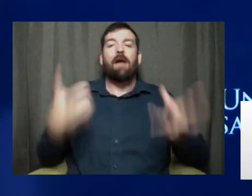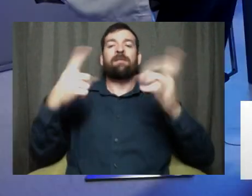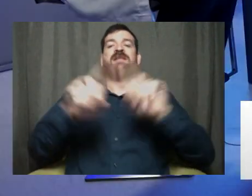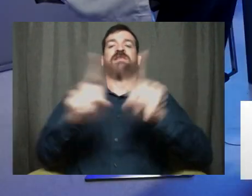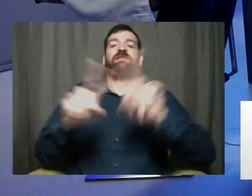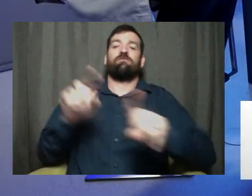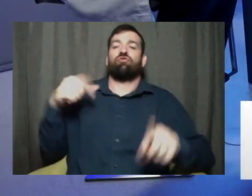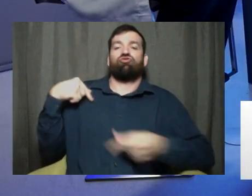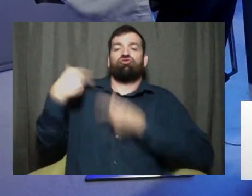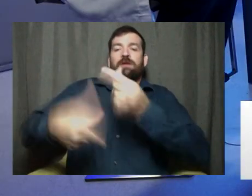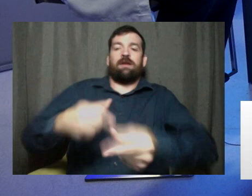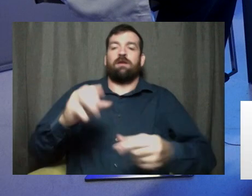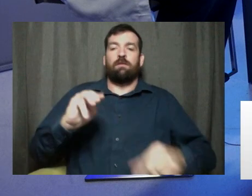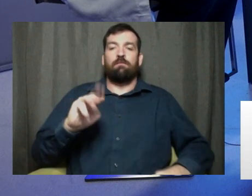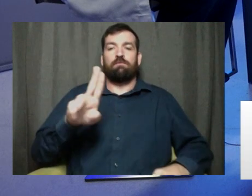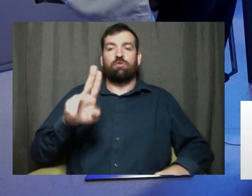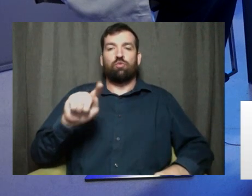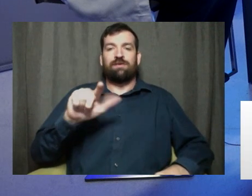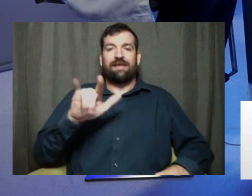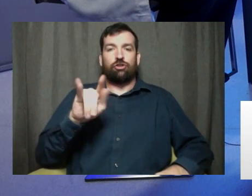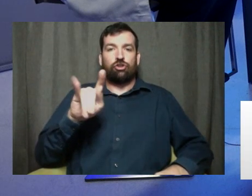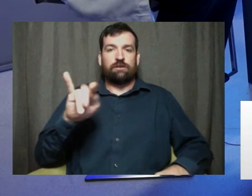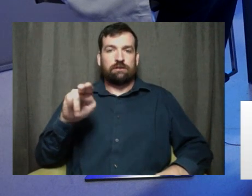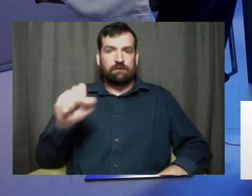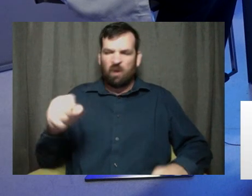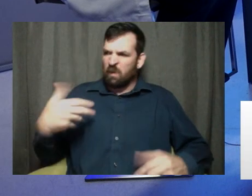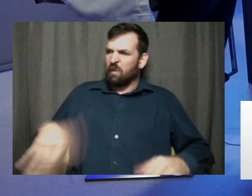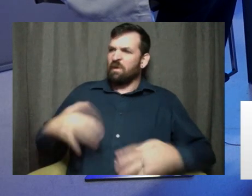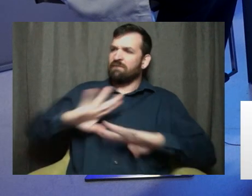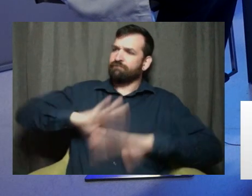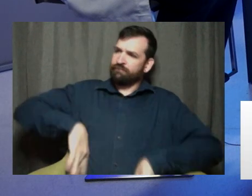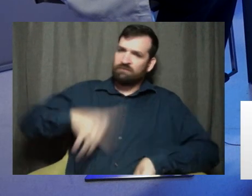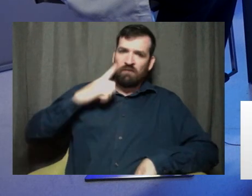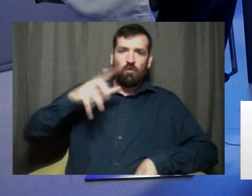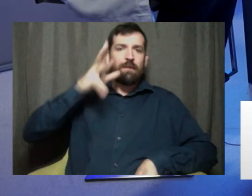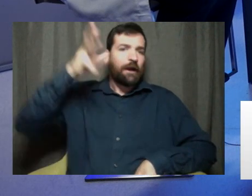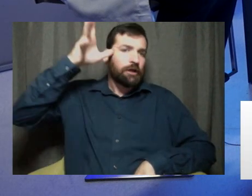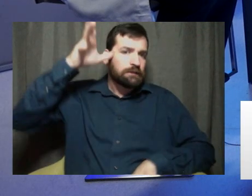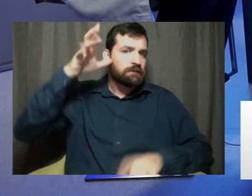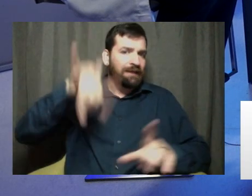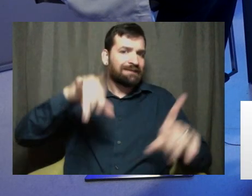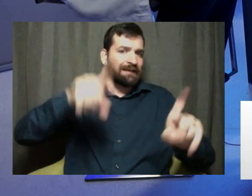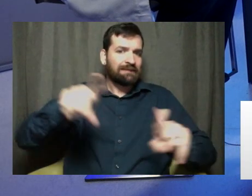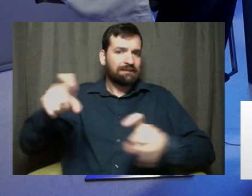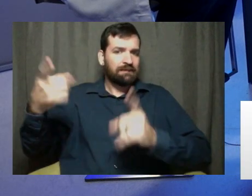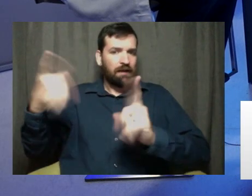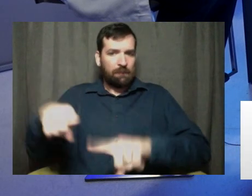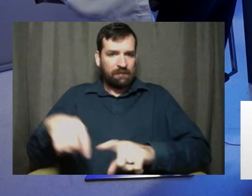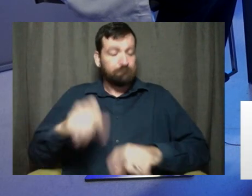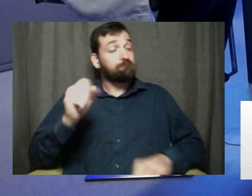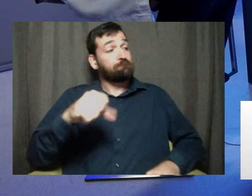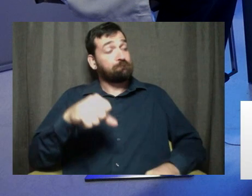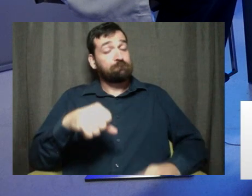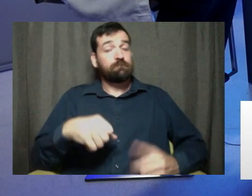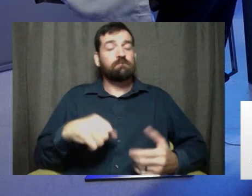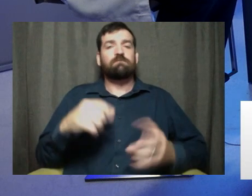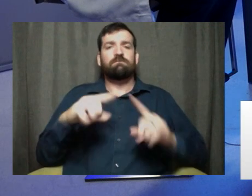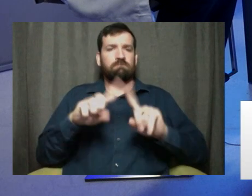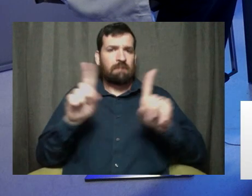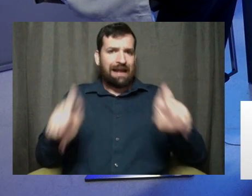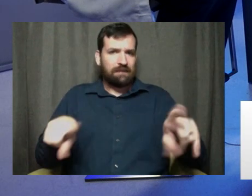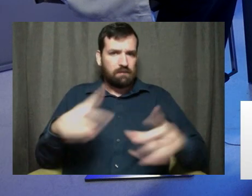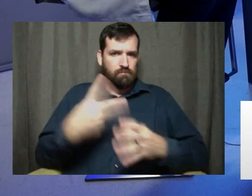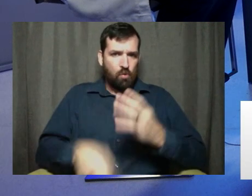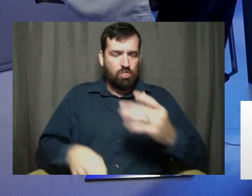fibrosis. What a relief and peace of mind for new parents, knowing that this is happening. Yes. So I have to ask you both, can't get too far